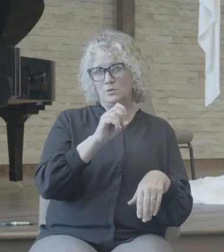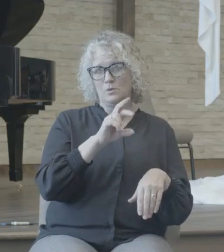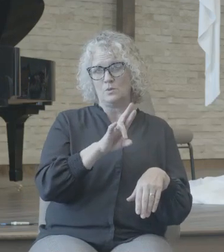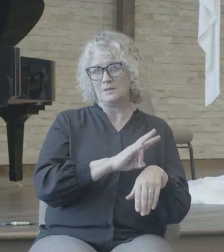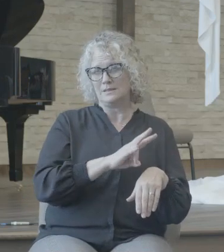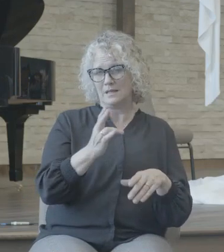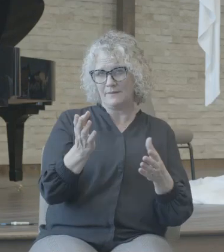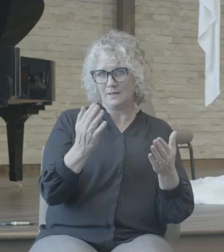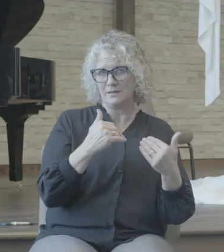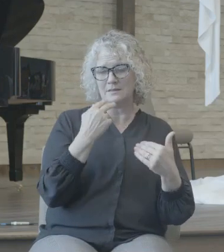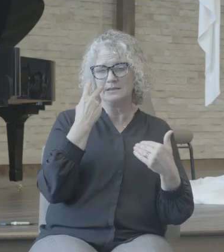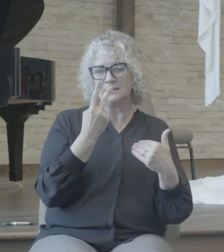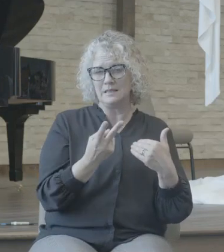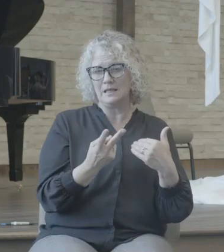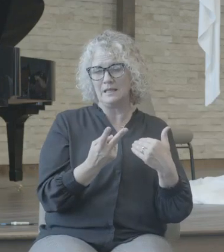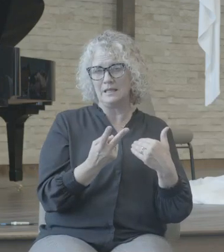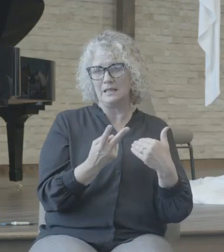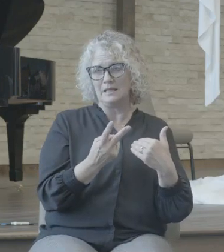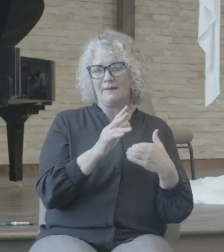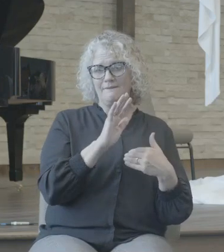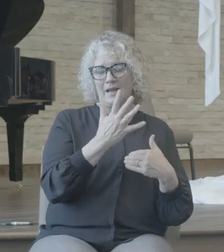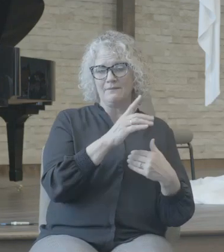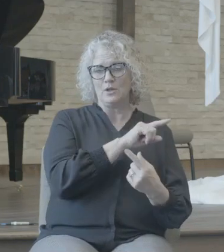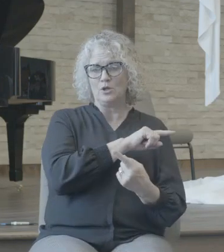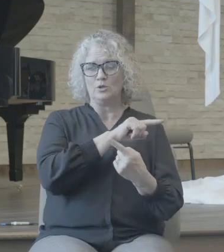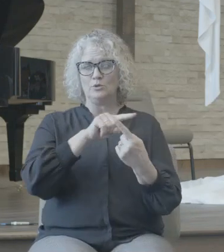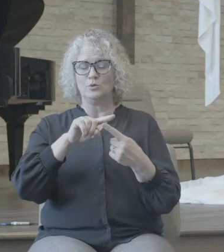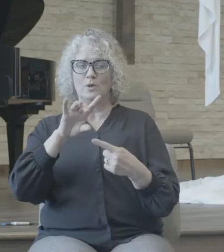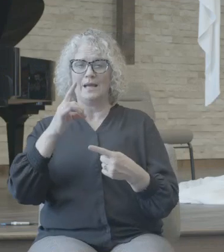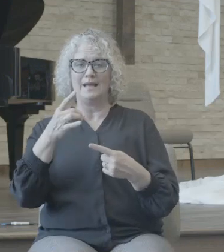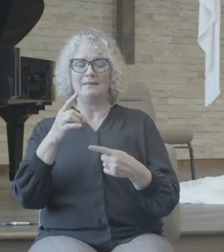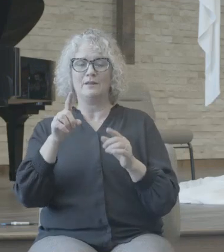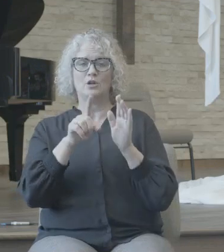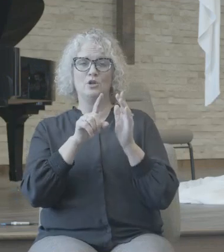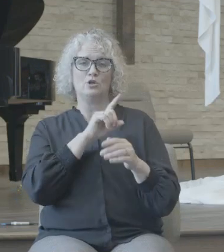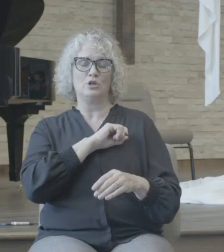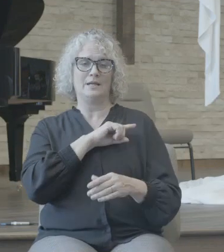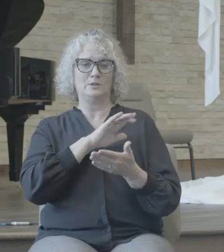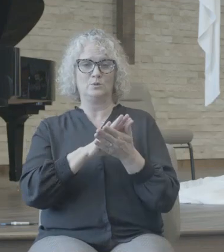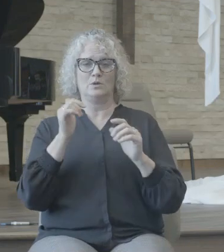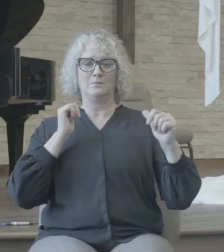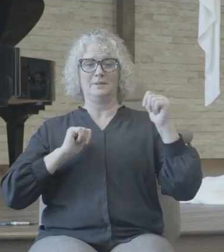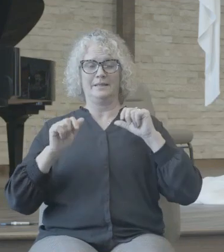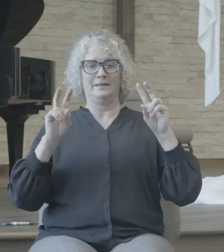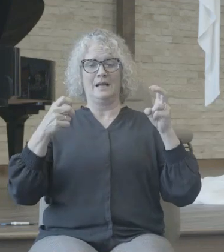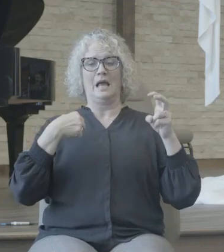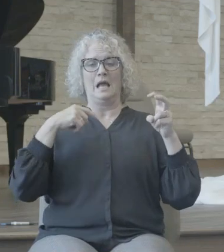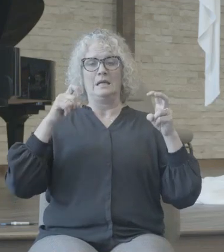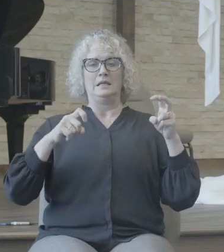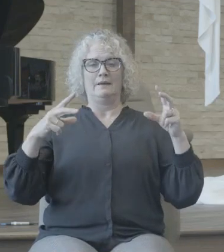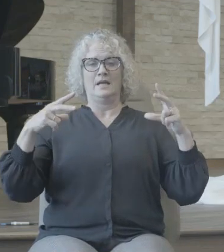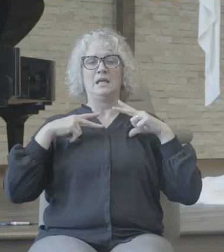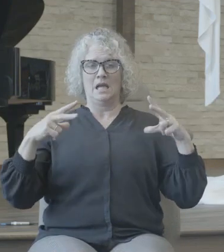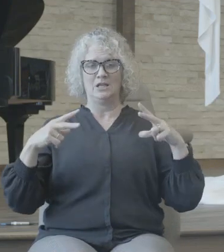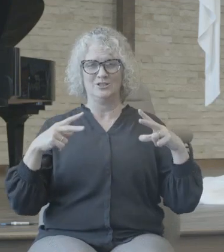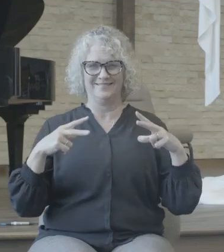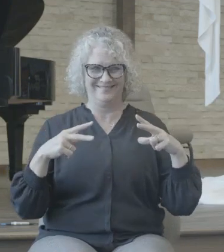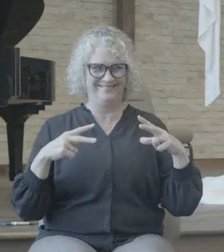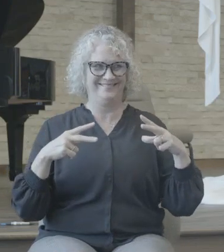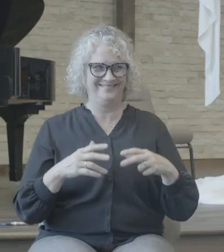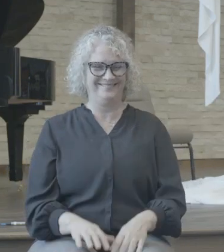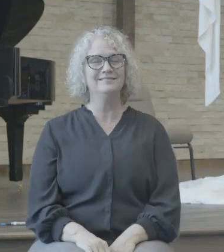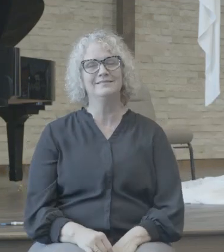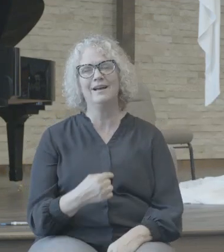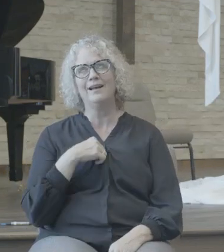7 and see the 5th through 8th grade school play called I Need a Vacation. I Need a